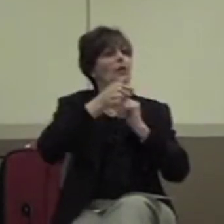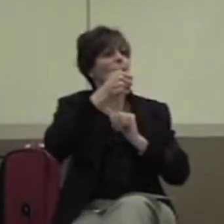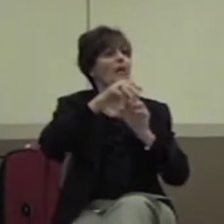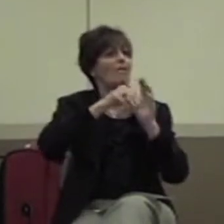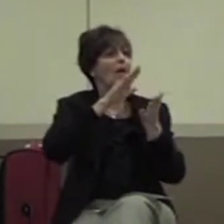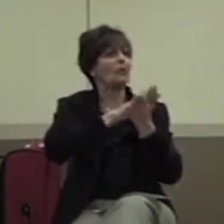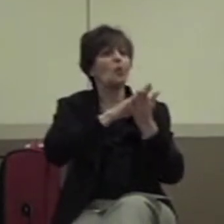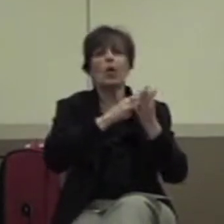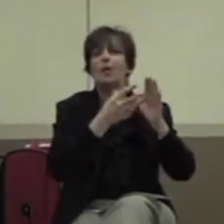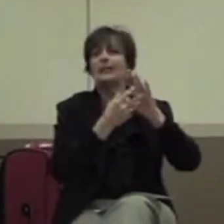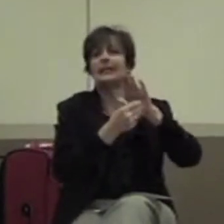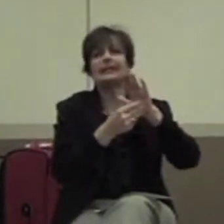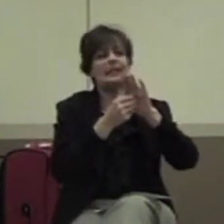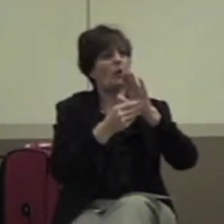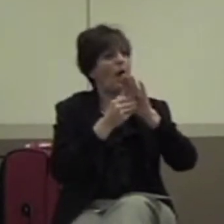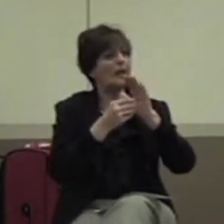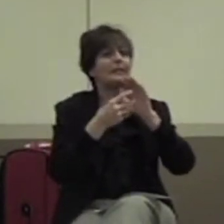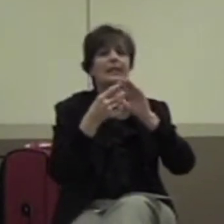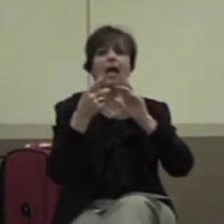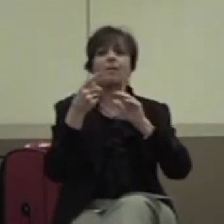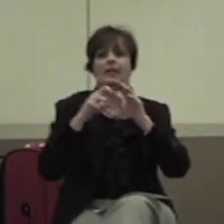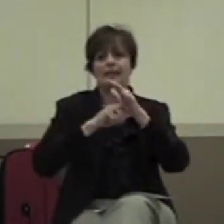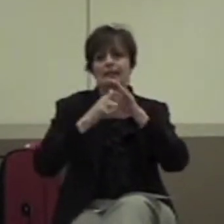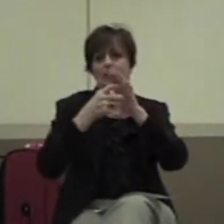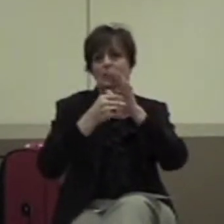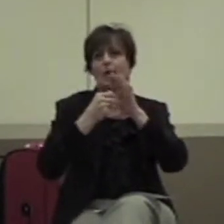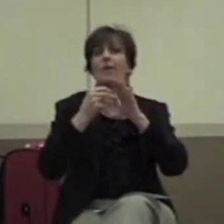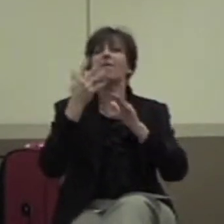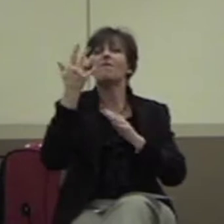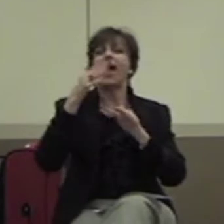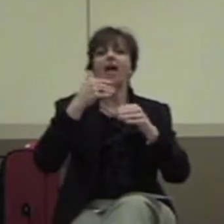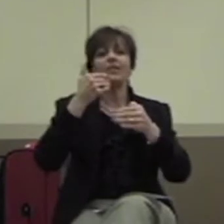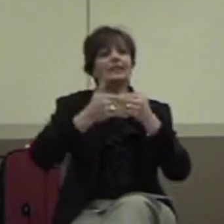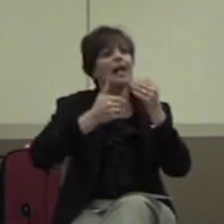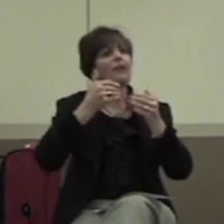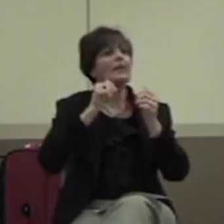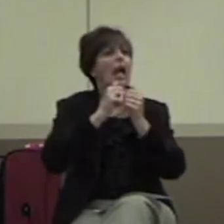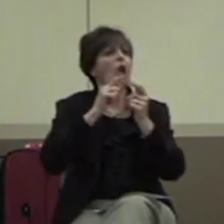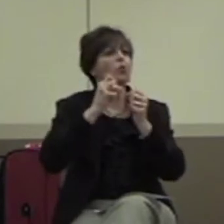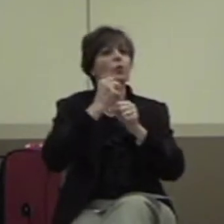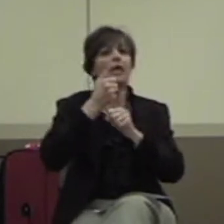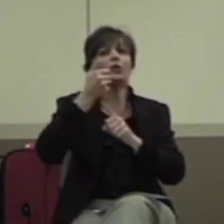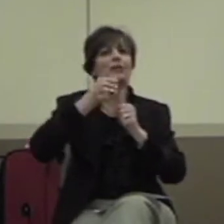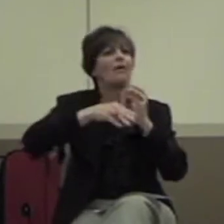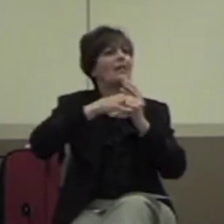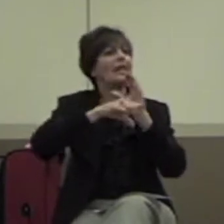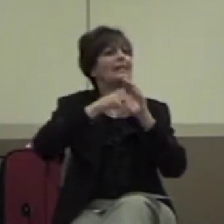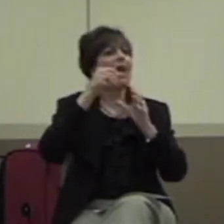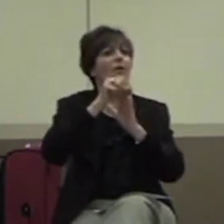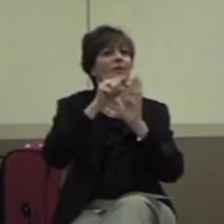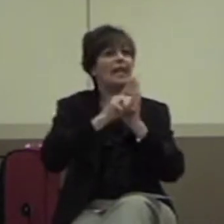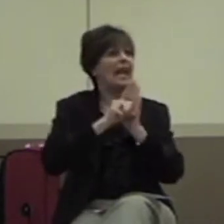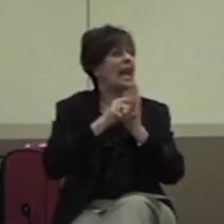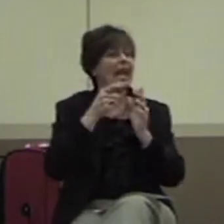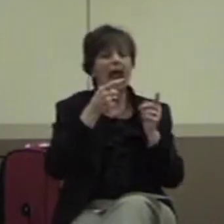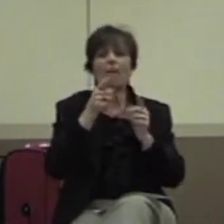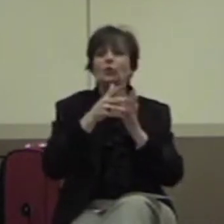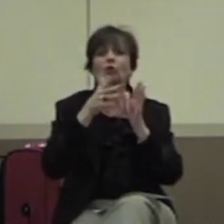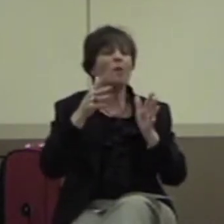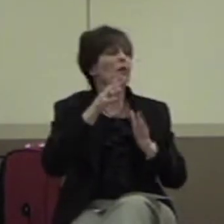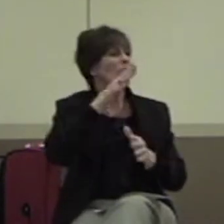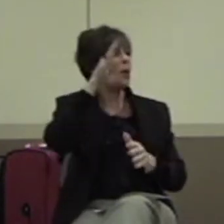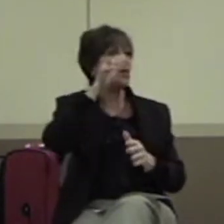Xerox copy of 5 steps for how to get yourself kicked out of school. And it happened so much in that state, the parents didn't know it was against the law.